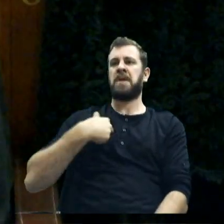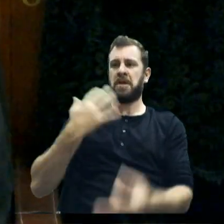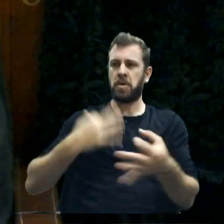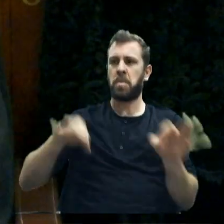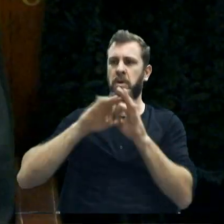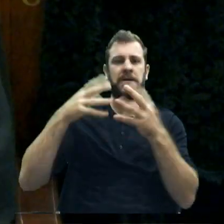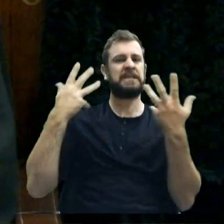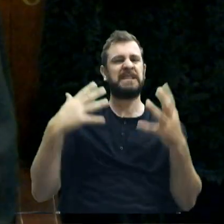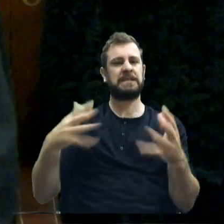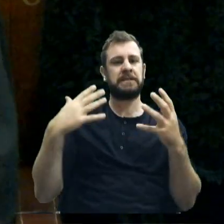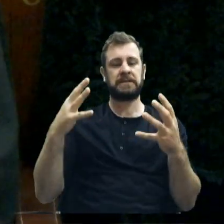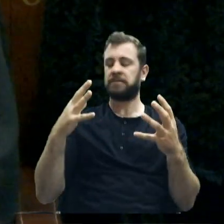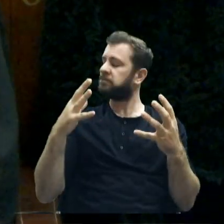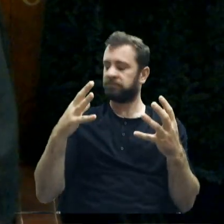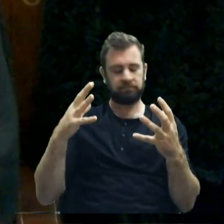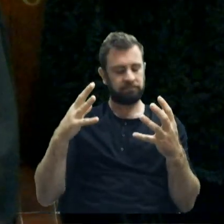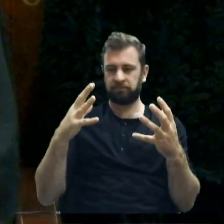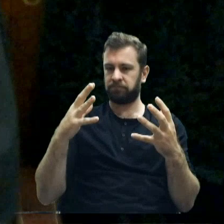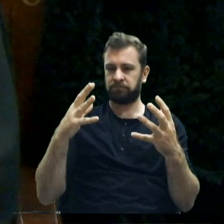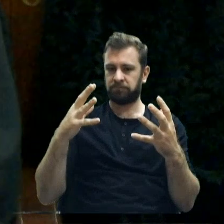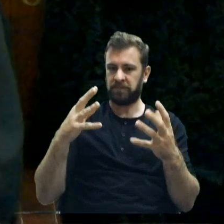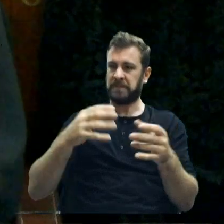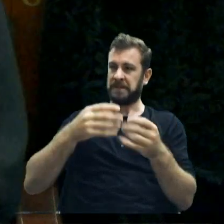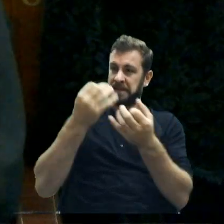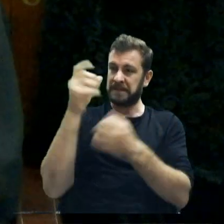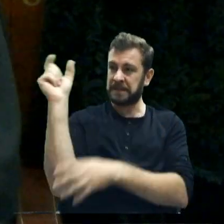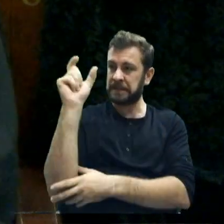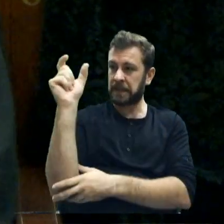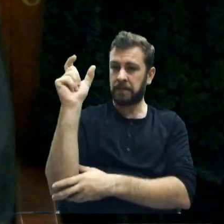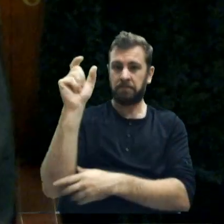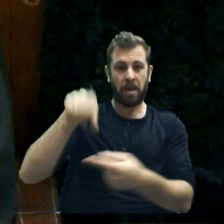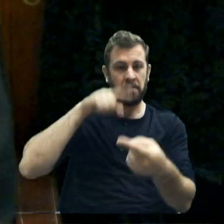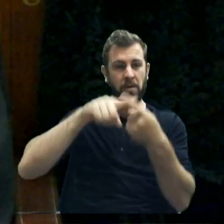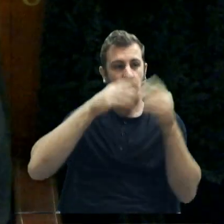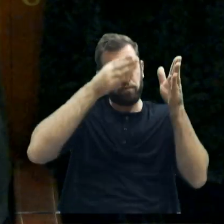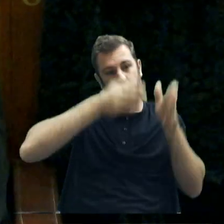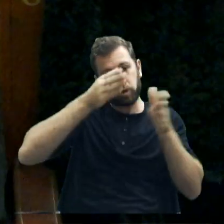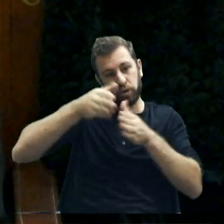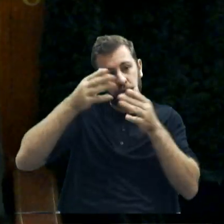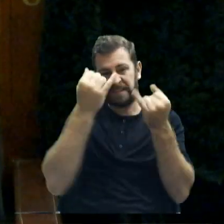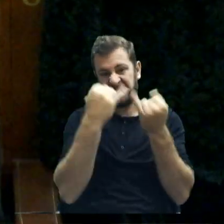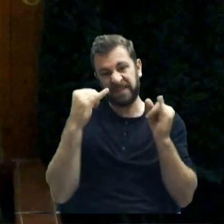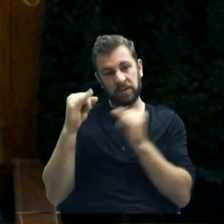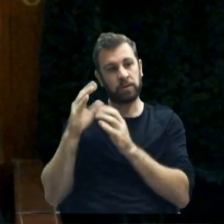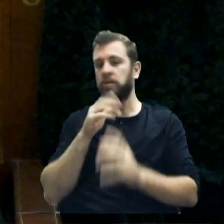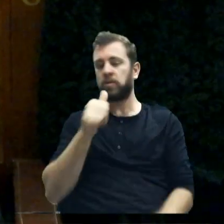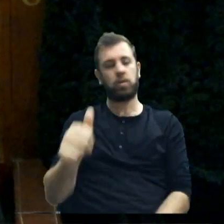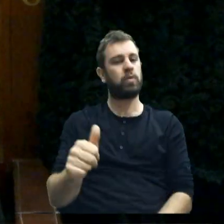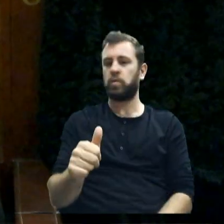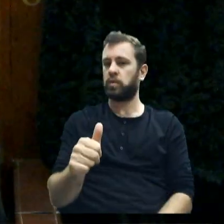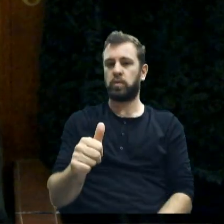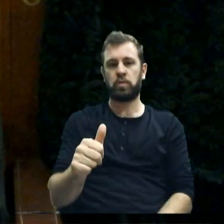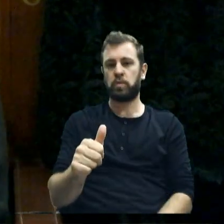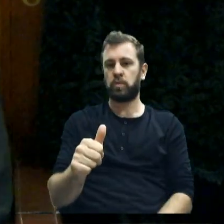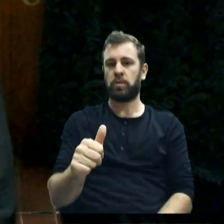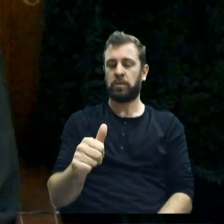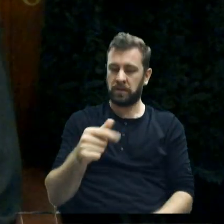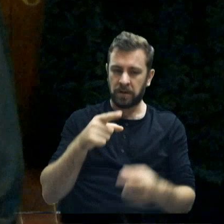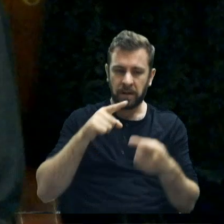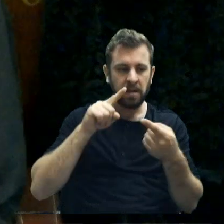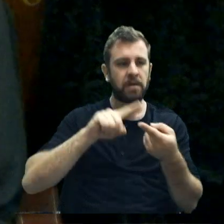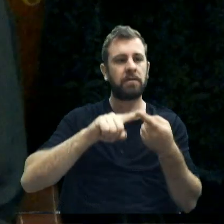Islam was never about the individual. Islam was always about the jama'ah and the nation and the community at